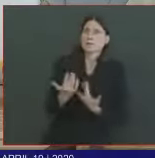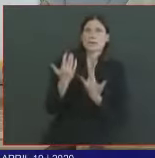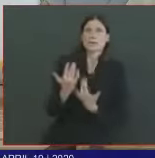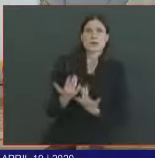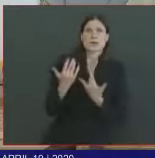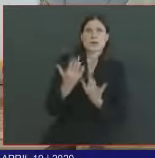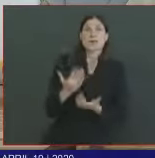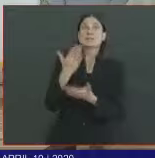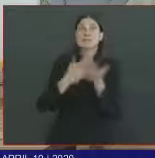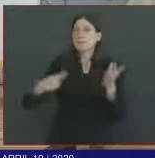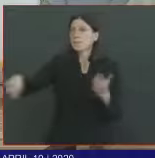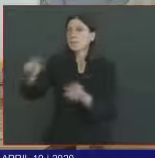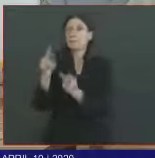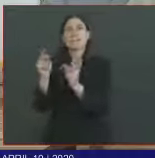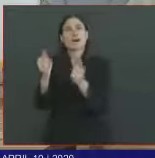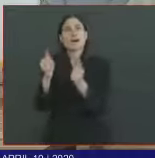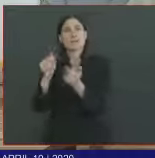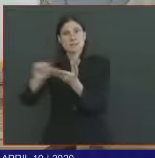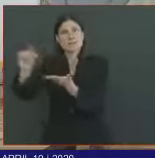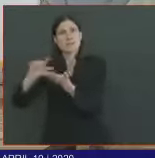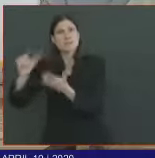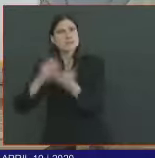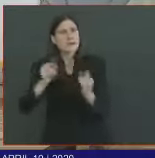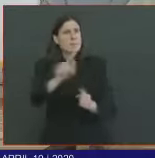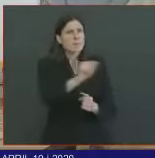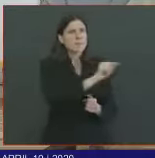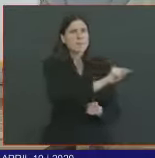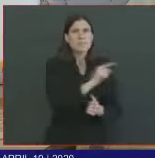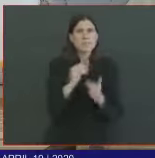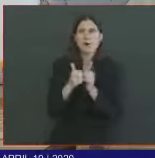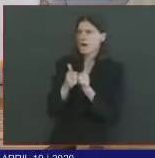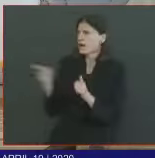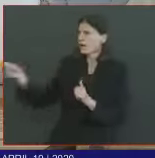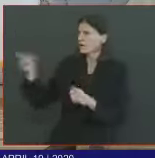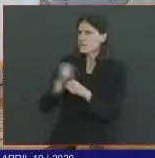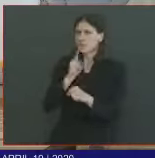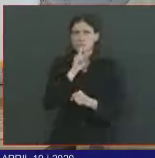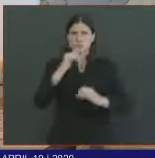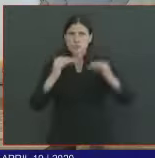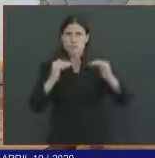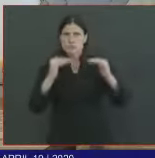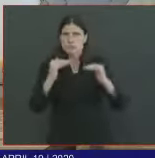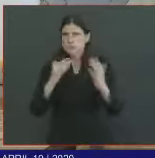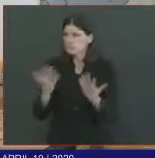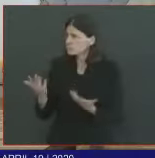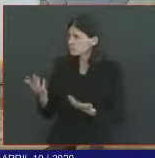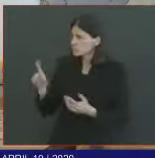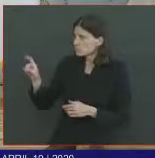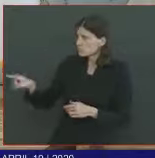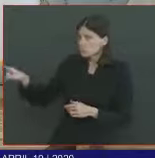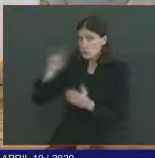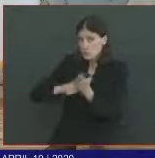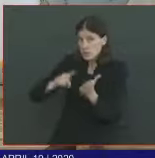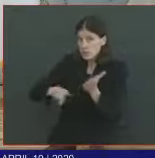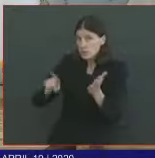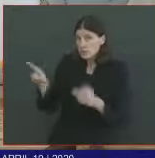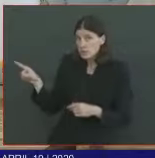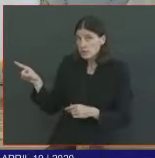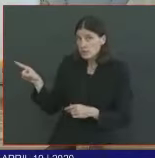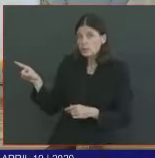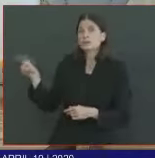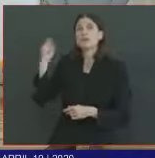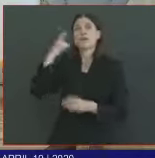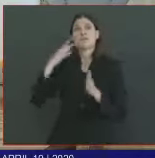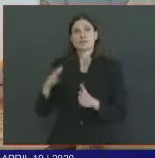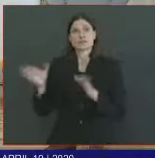this is working? Great question. There's been a good deal of confusion in the payroll protection